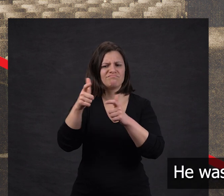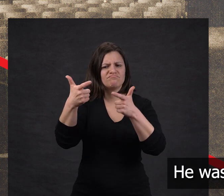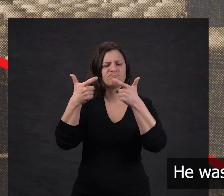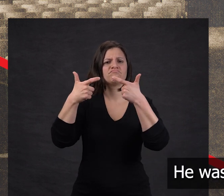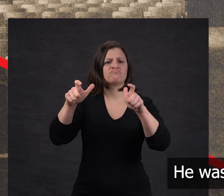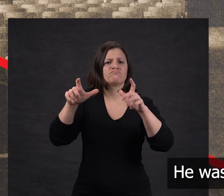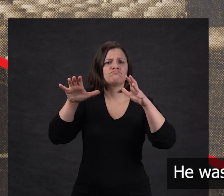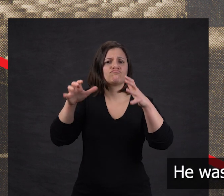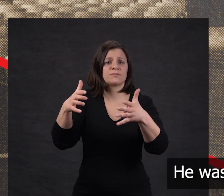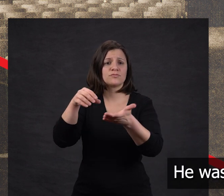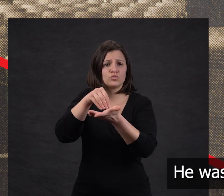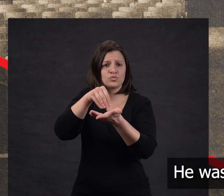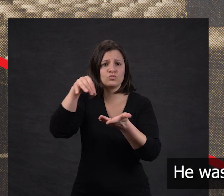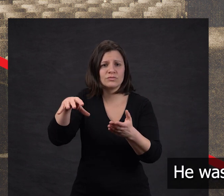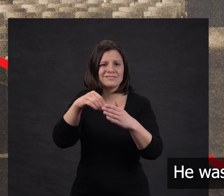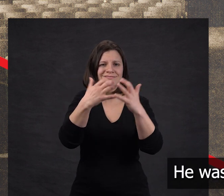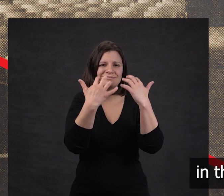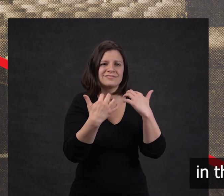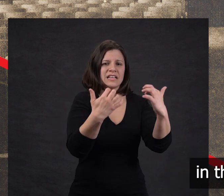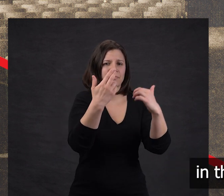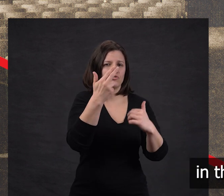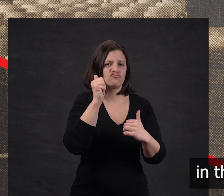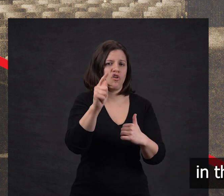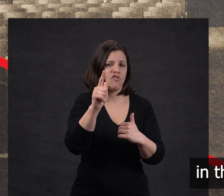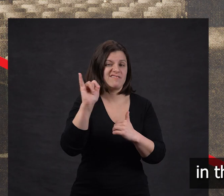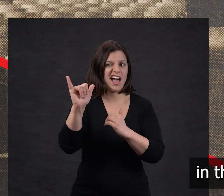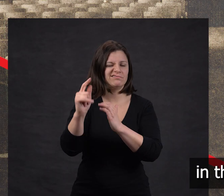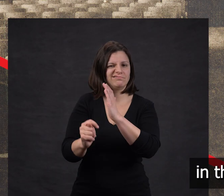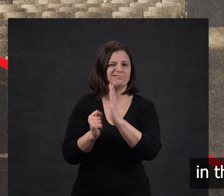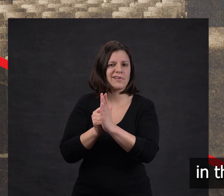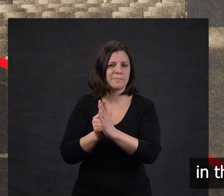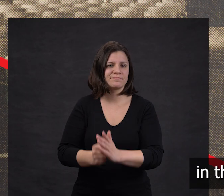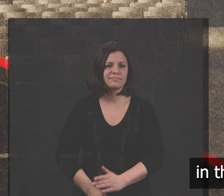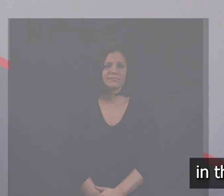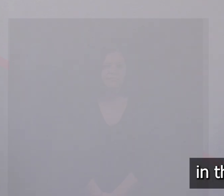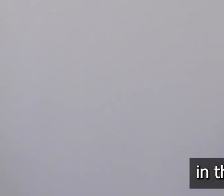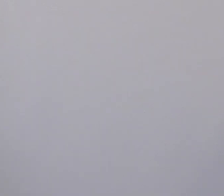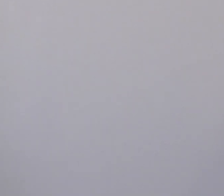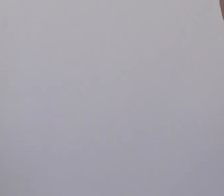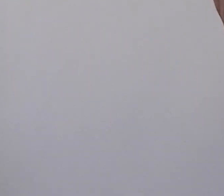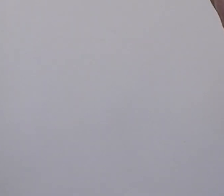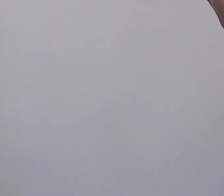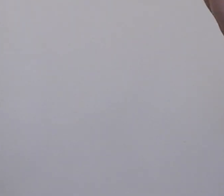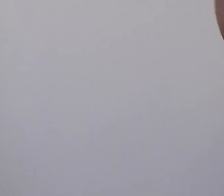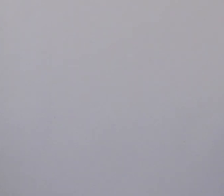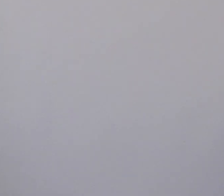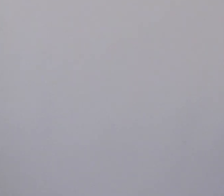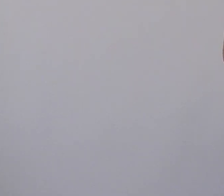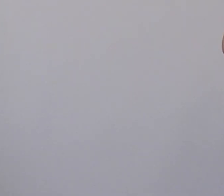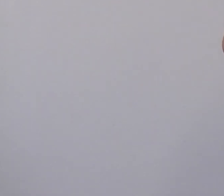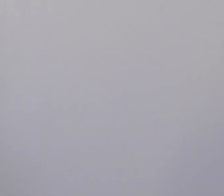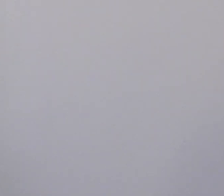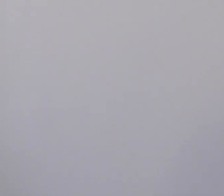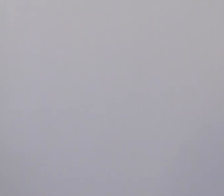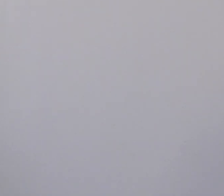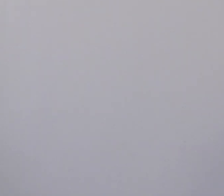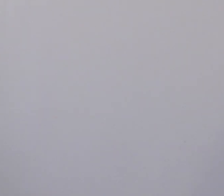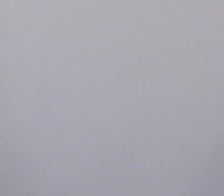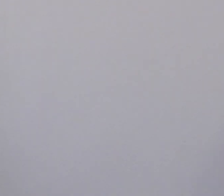He was with a large group of students in the assembly hall at the time. Adolf in ASL, a man voices. One kid